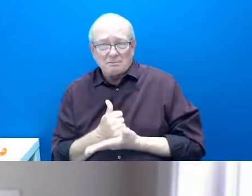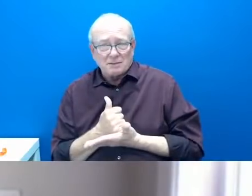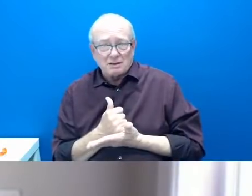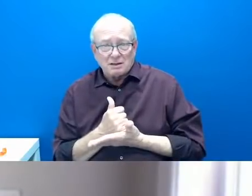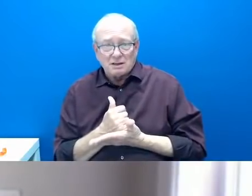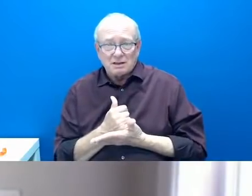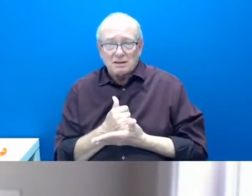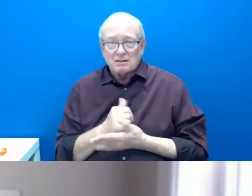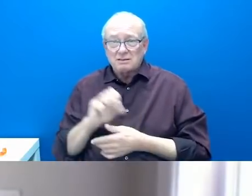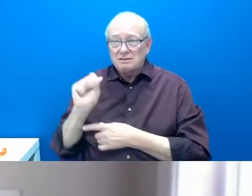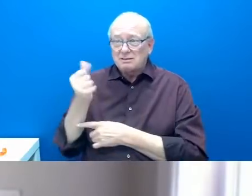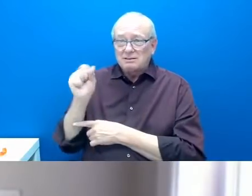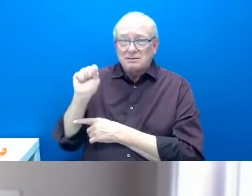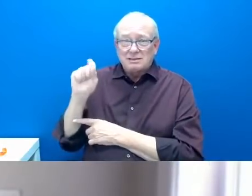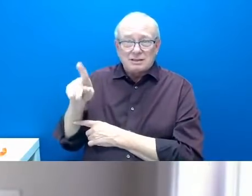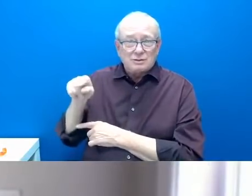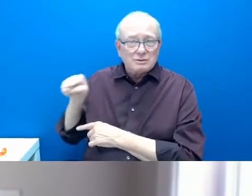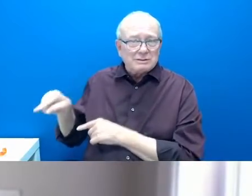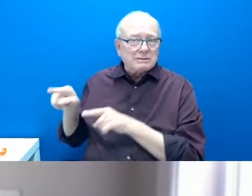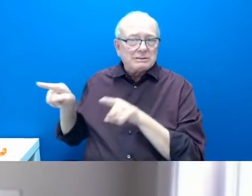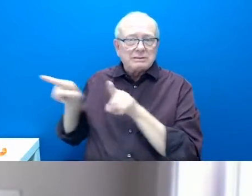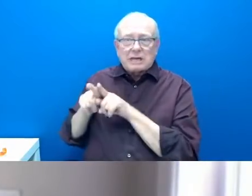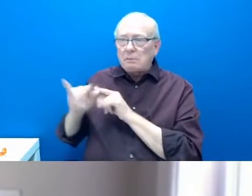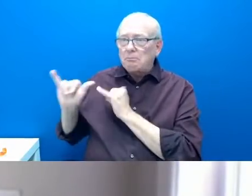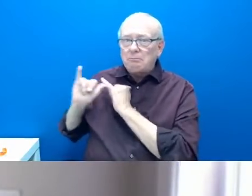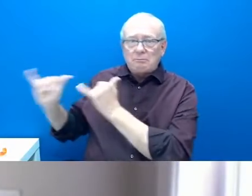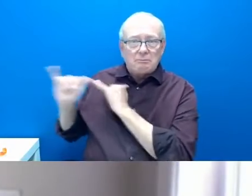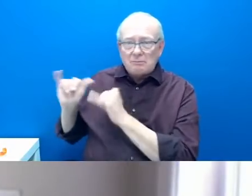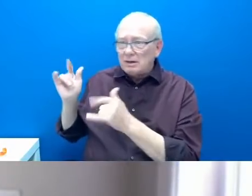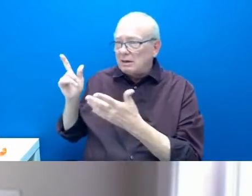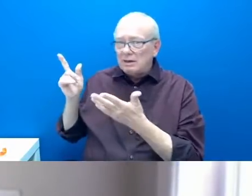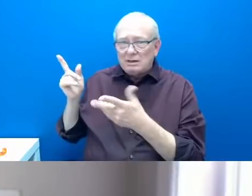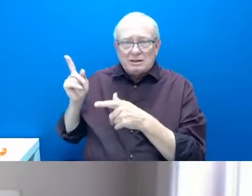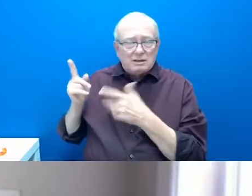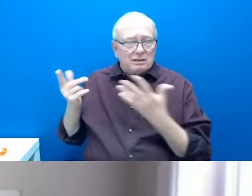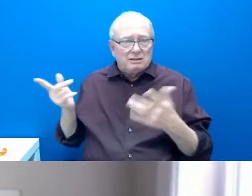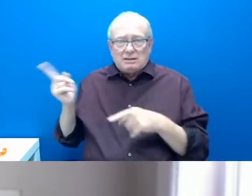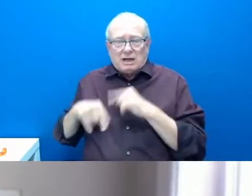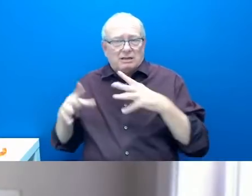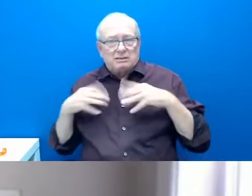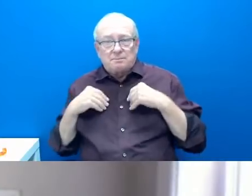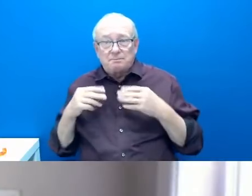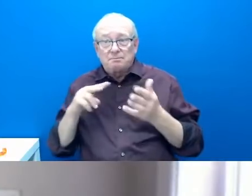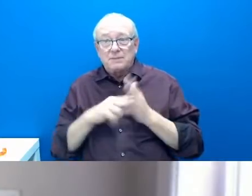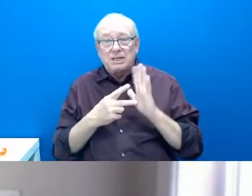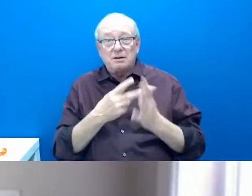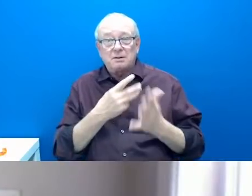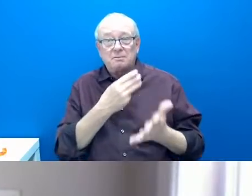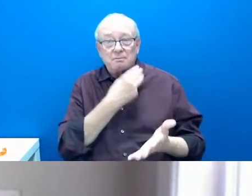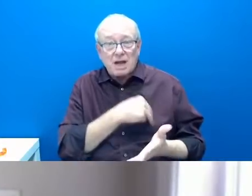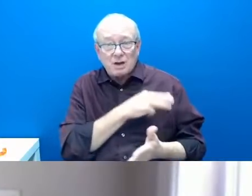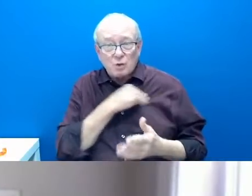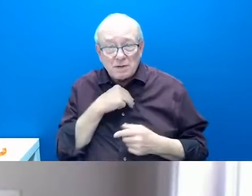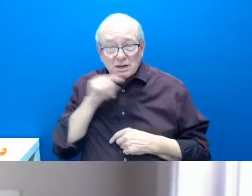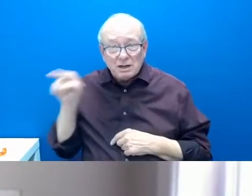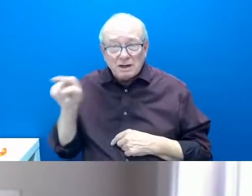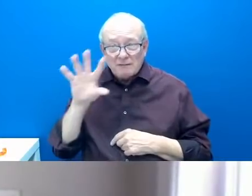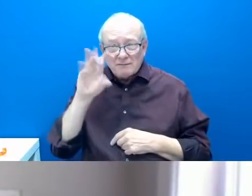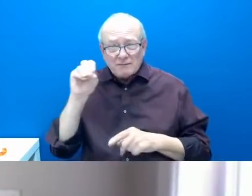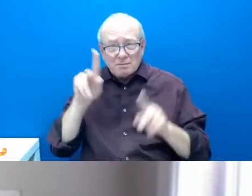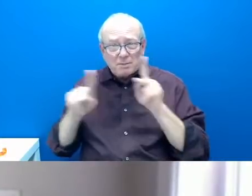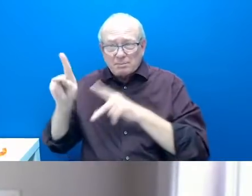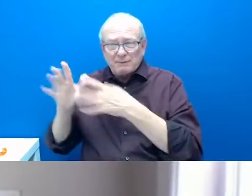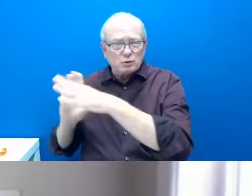is in a similar situation to us and said they can't take any patients. We know that Manitoba is 50 patients